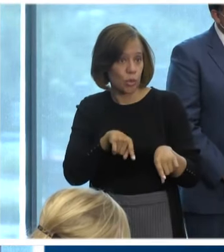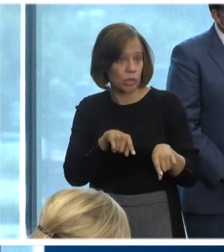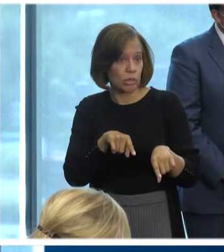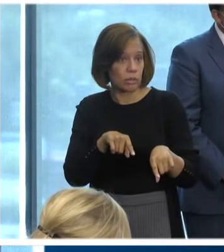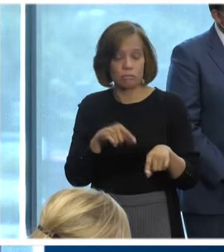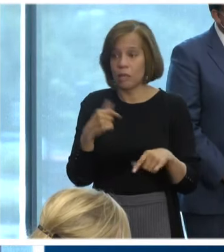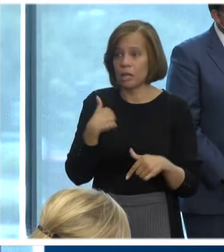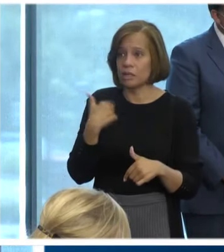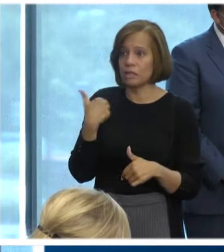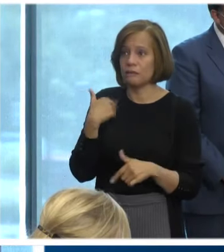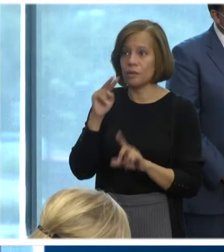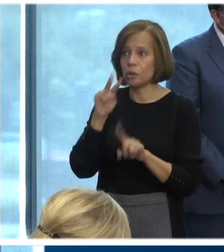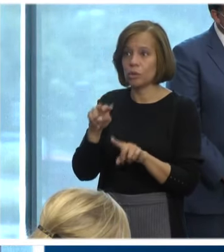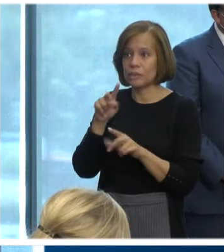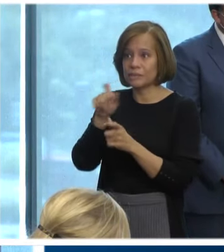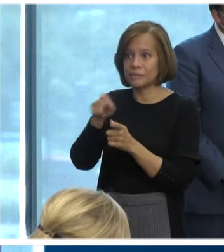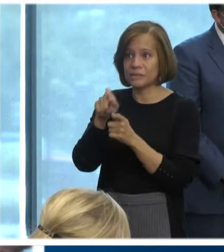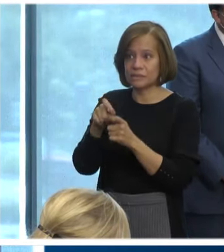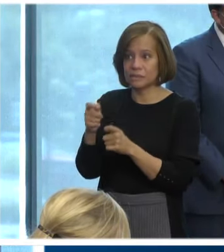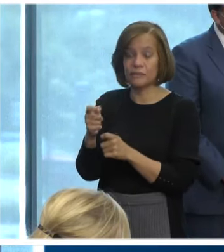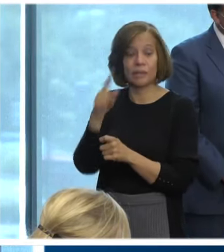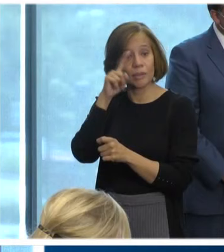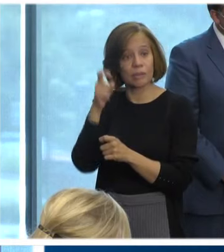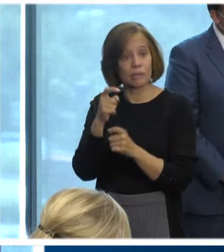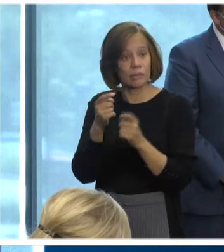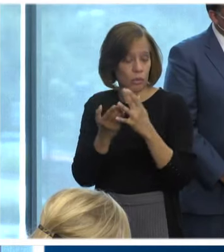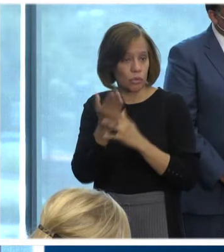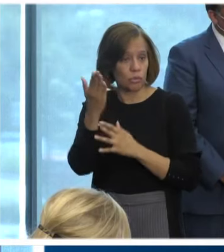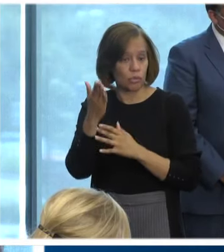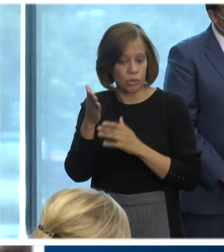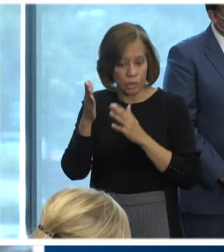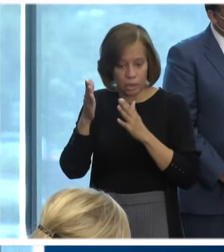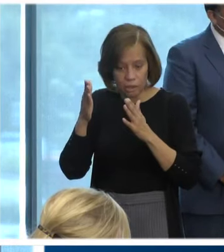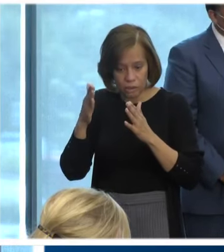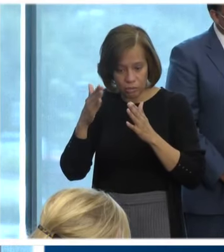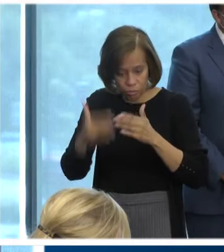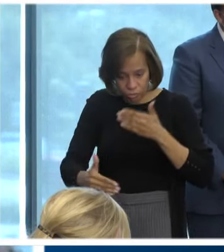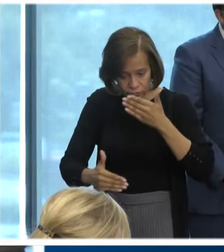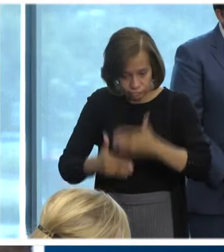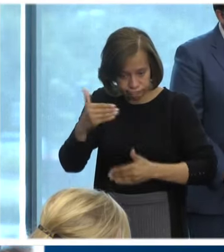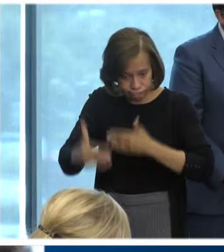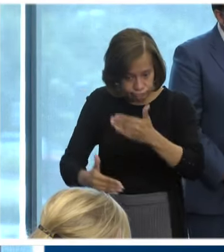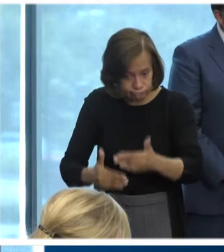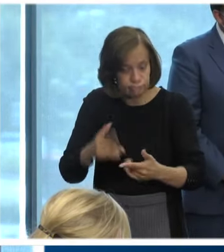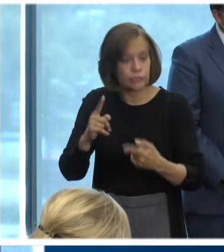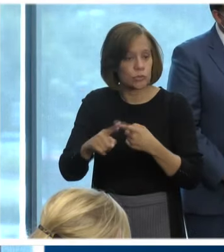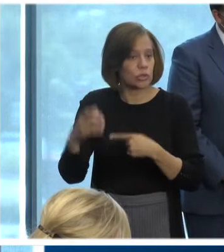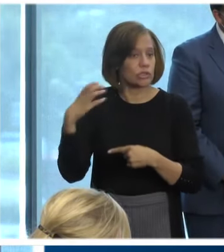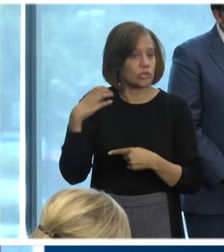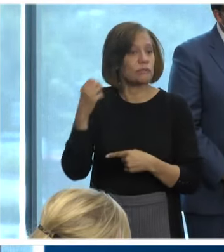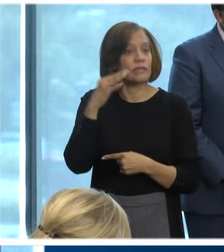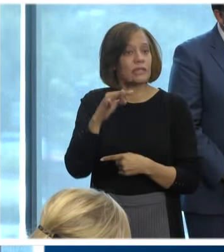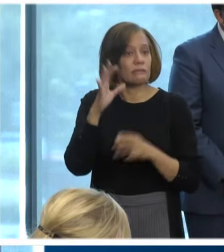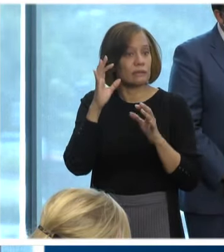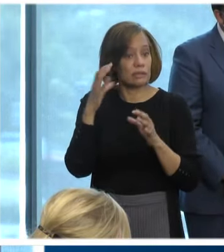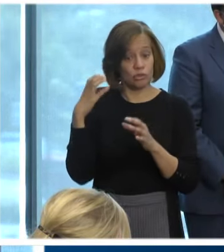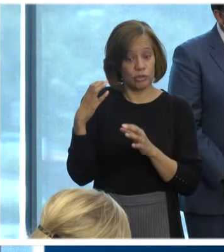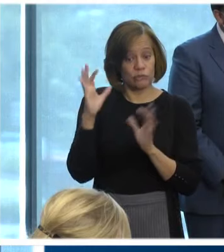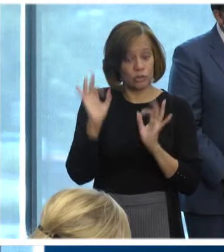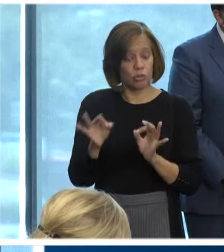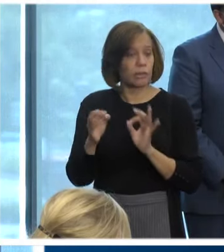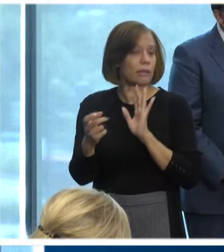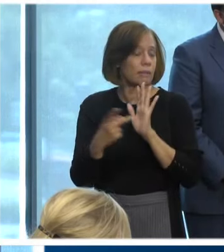at those specific ones because they go through the chain of command to the chief, and if the chief determines that they come back to